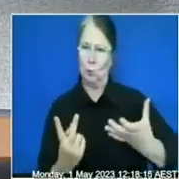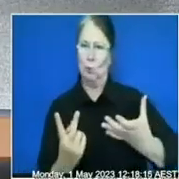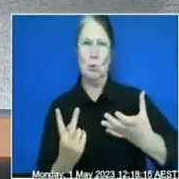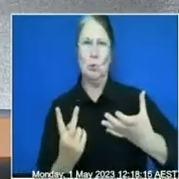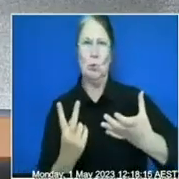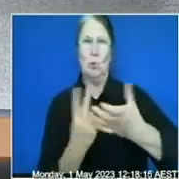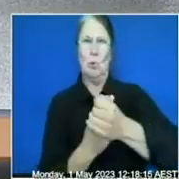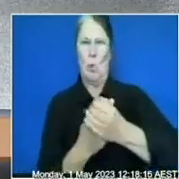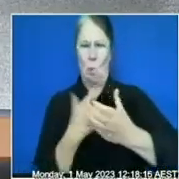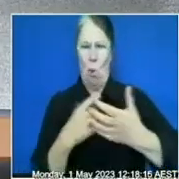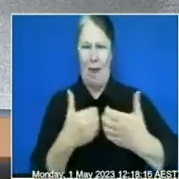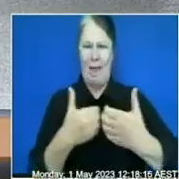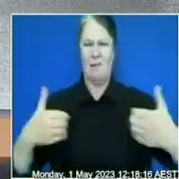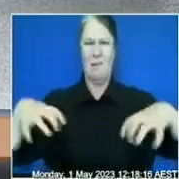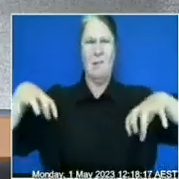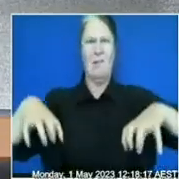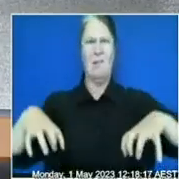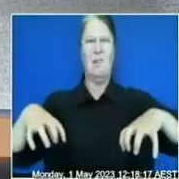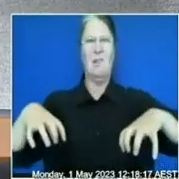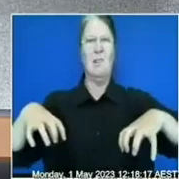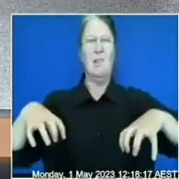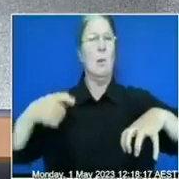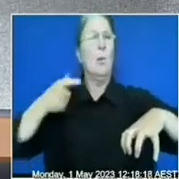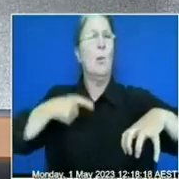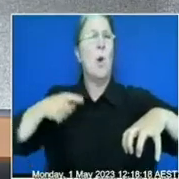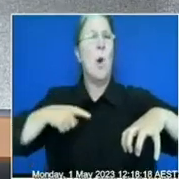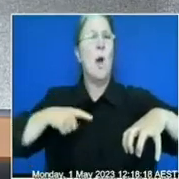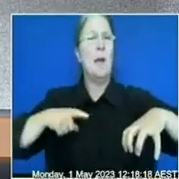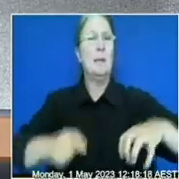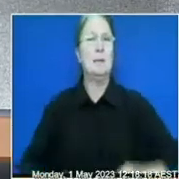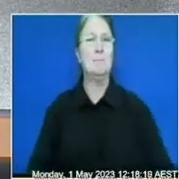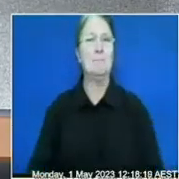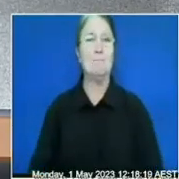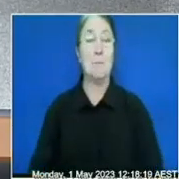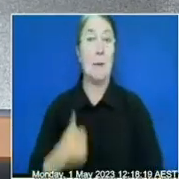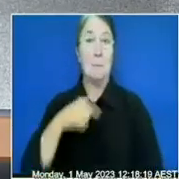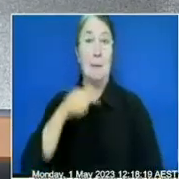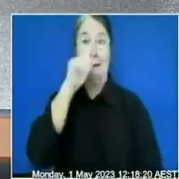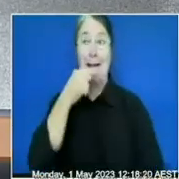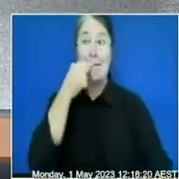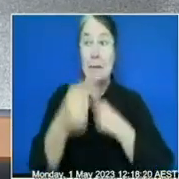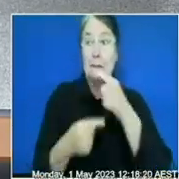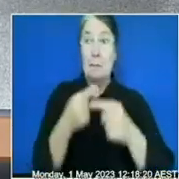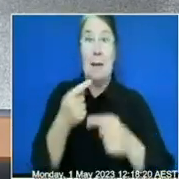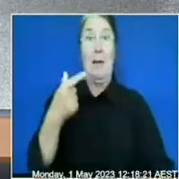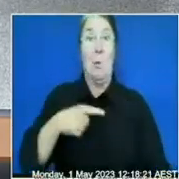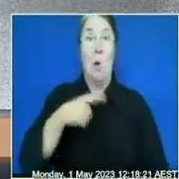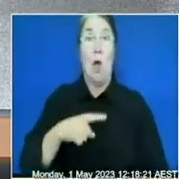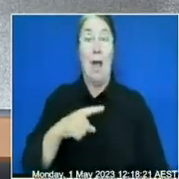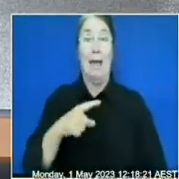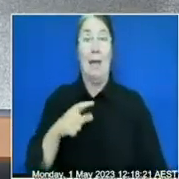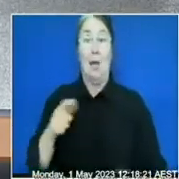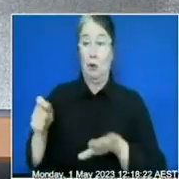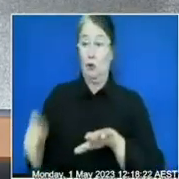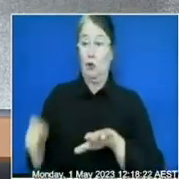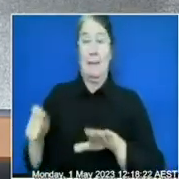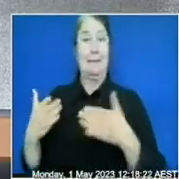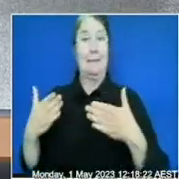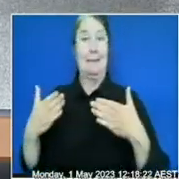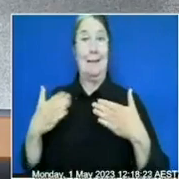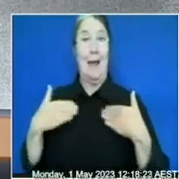Health sits in the Department of Justice and Community Safety, but I understand that there was a view at the